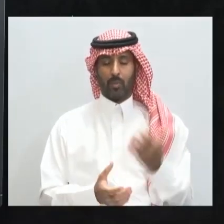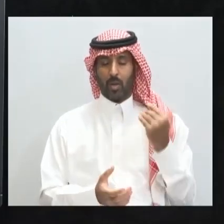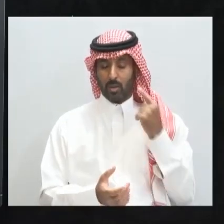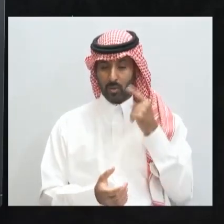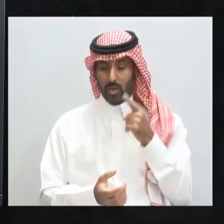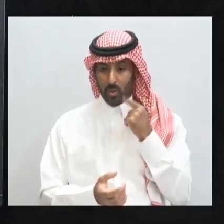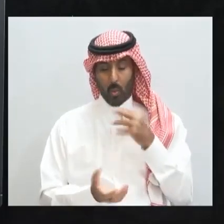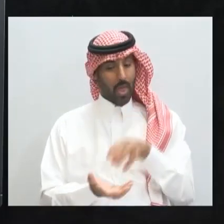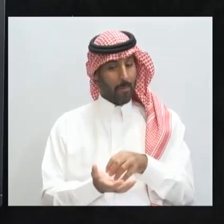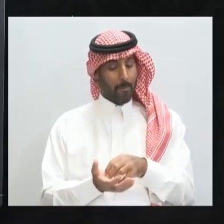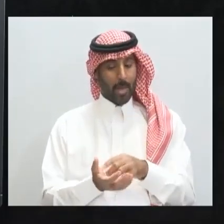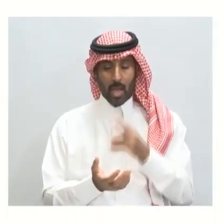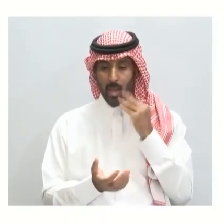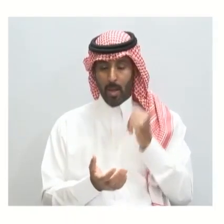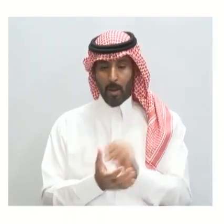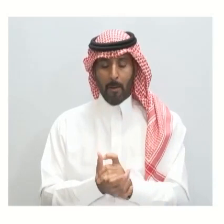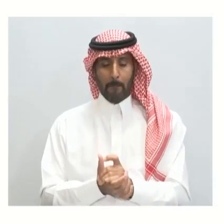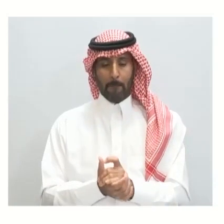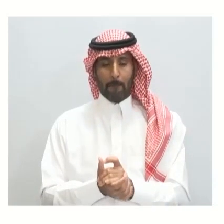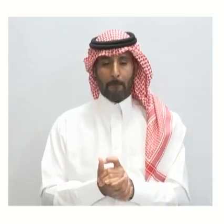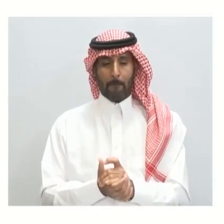in Mecca all their lives.